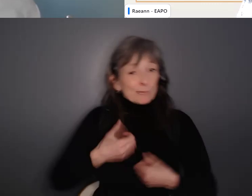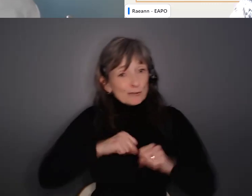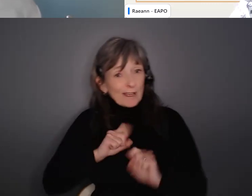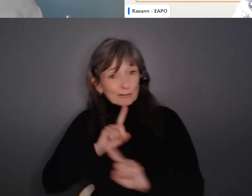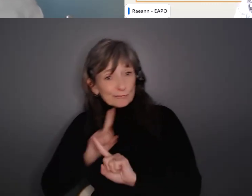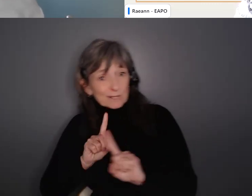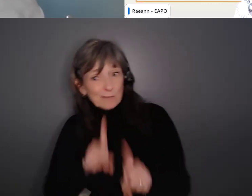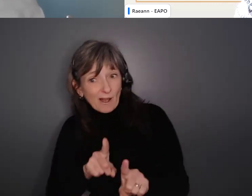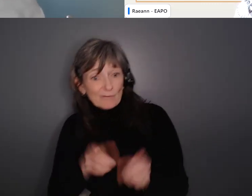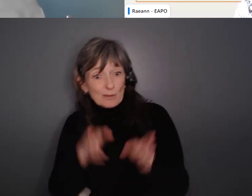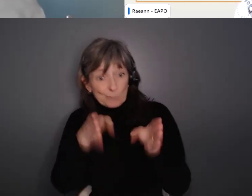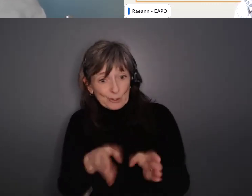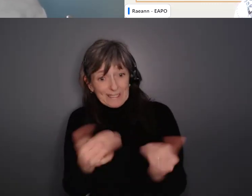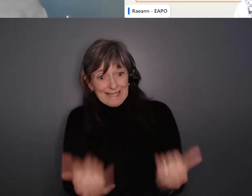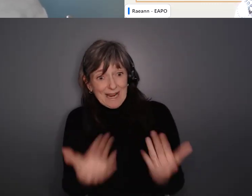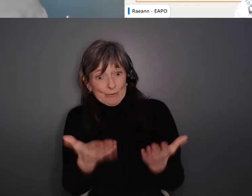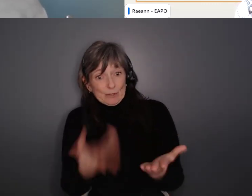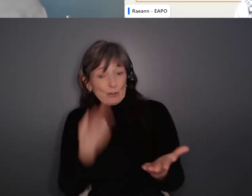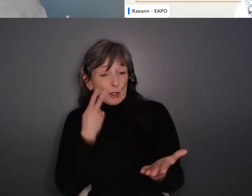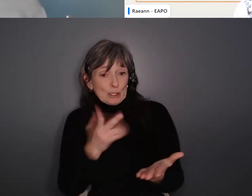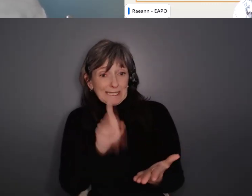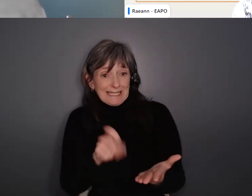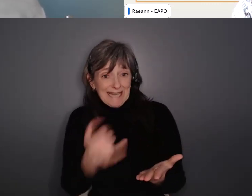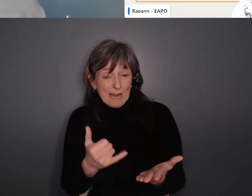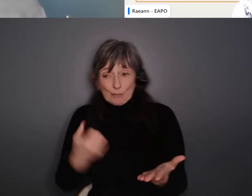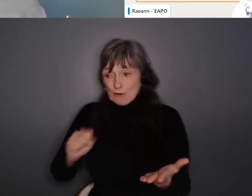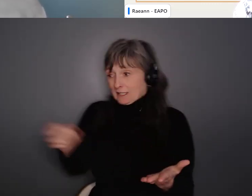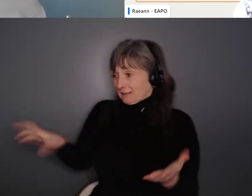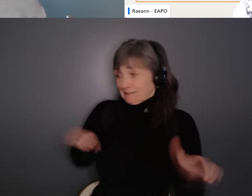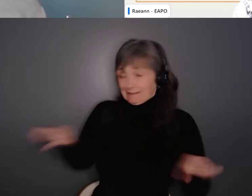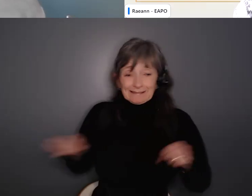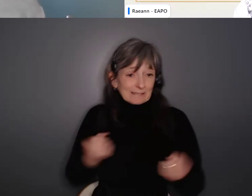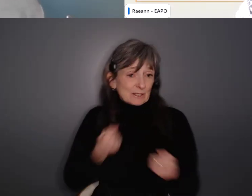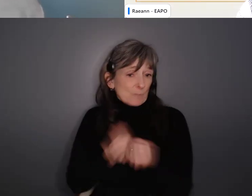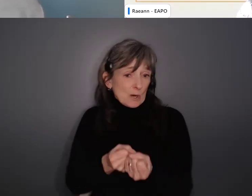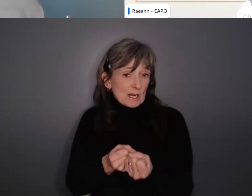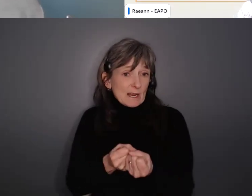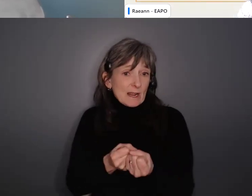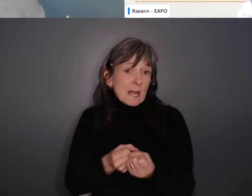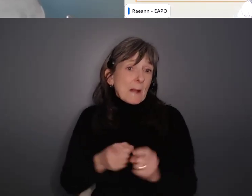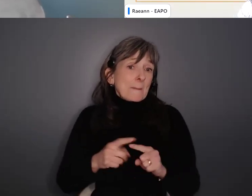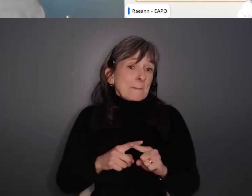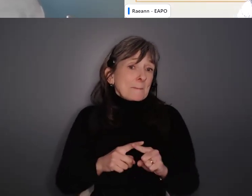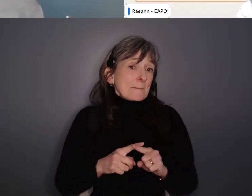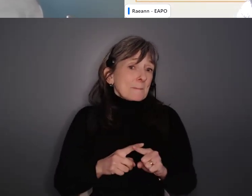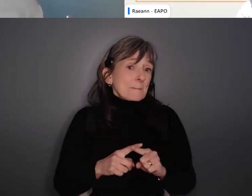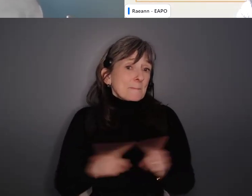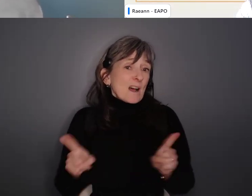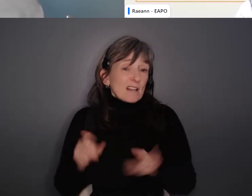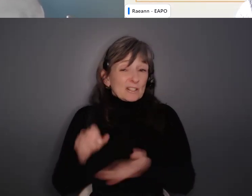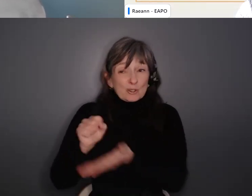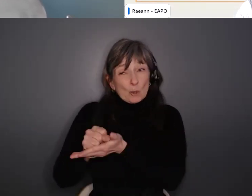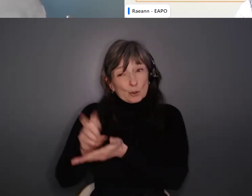who's in front of us and what those needs are. But we are, I would say, pushing the edges of traditional social work